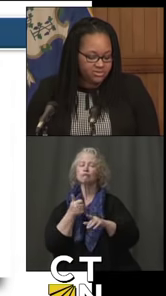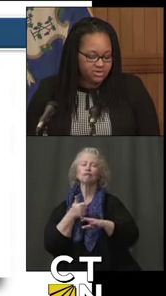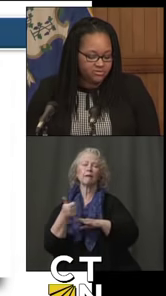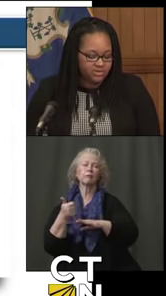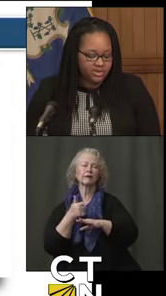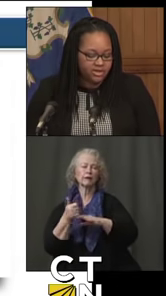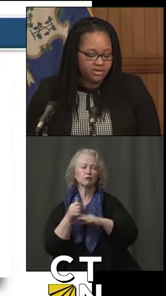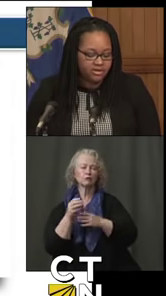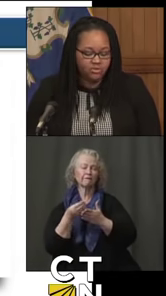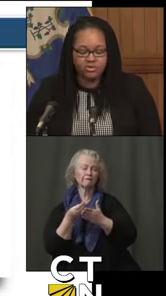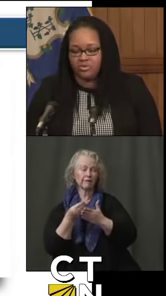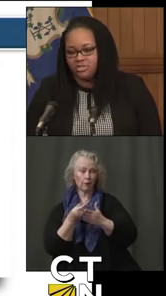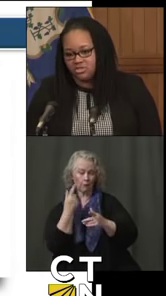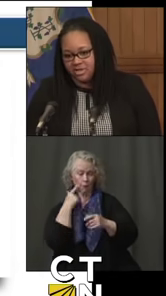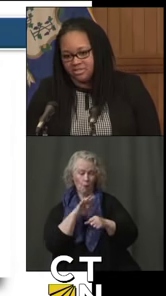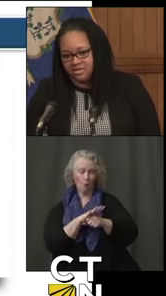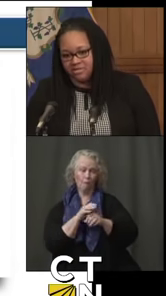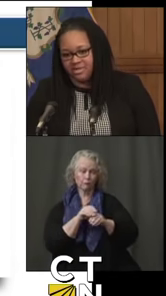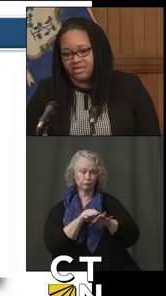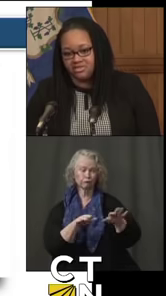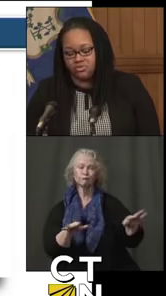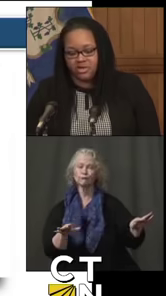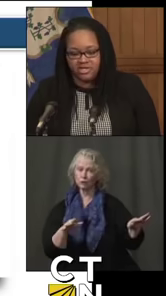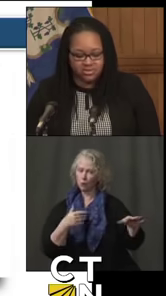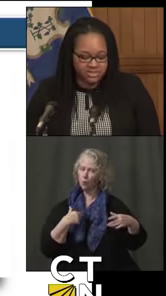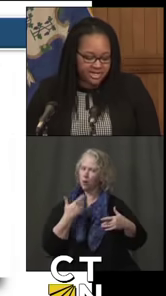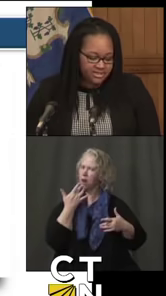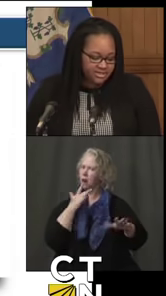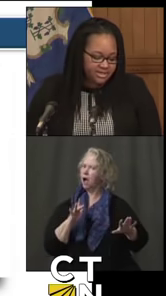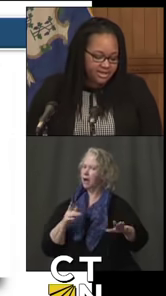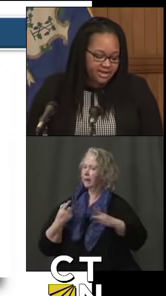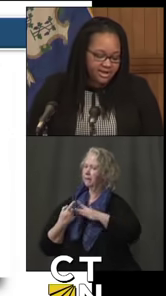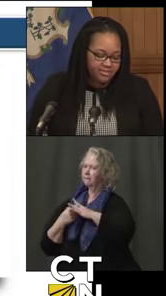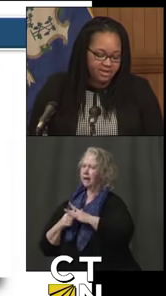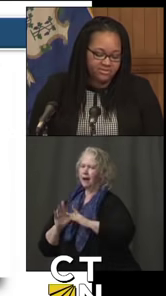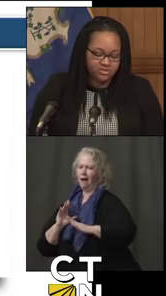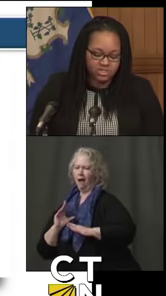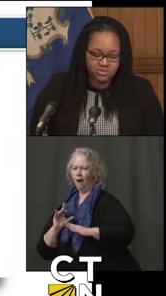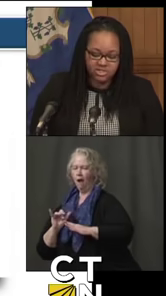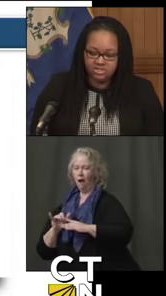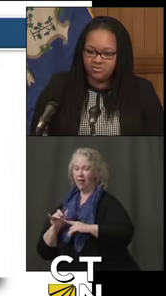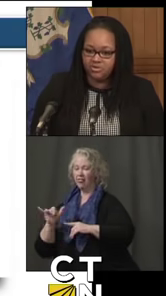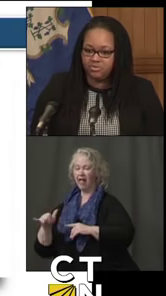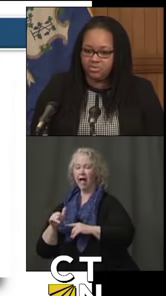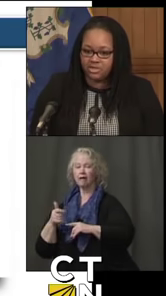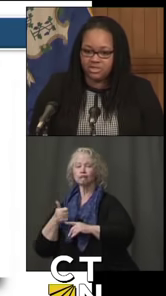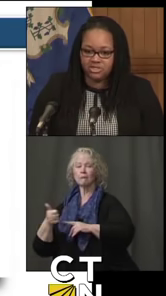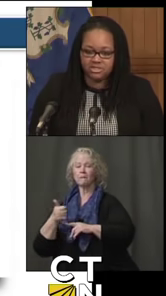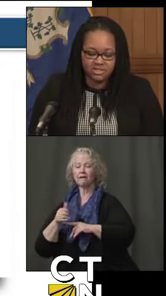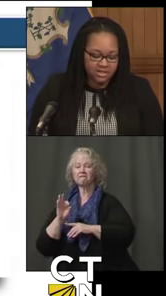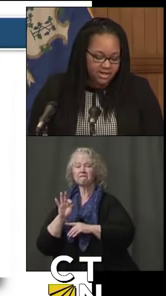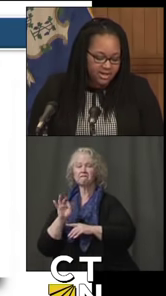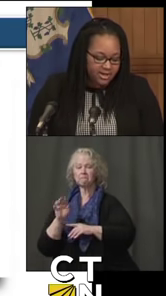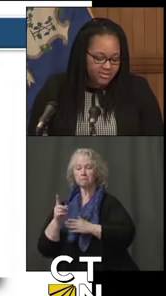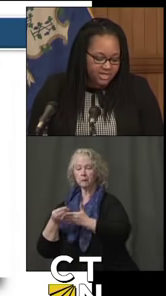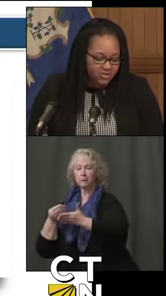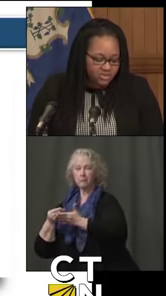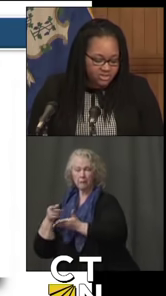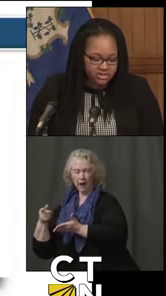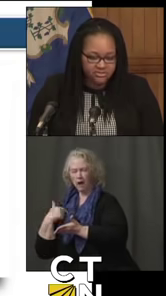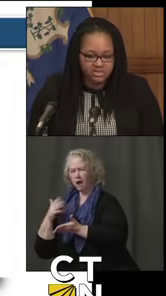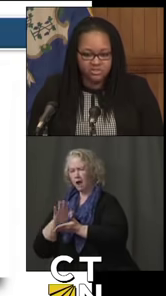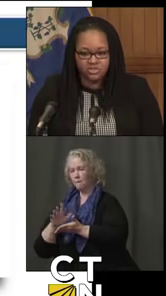COVID downturn, if you will, with a really strong starting balance, 20% of the transportation fund appropriations